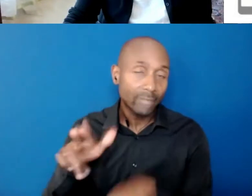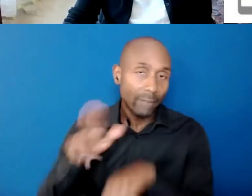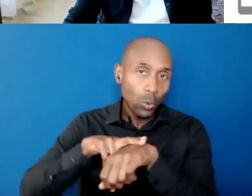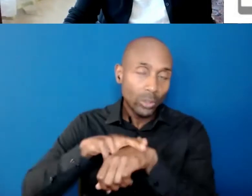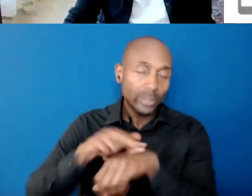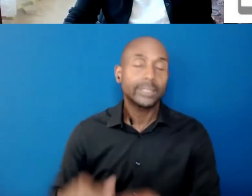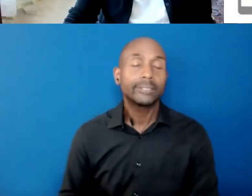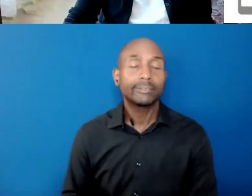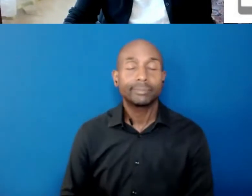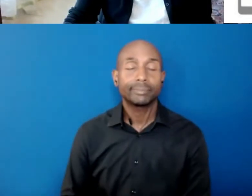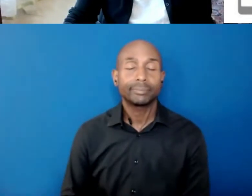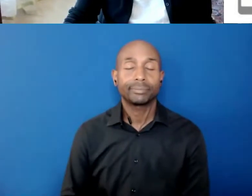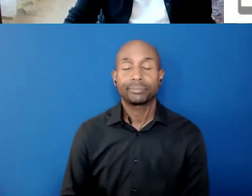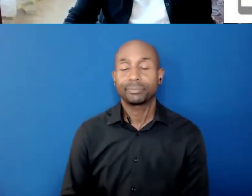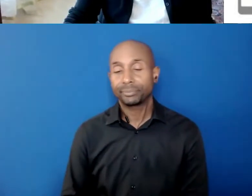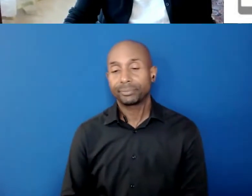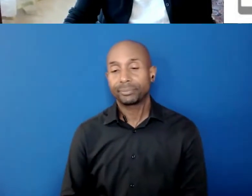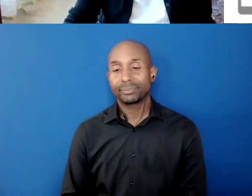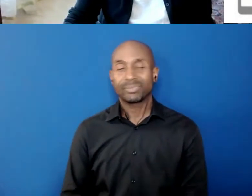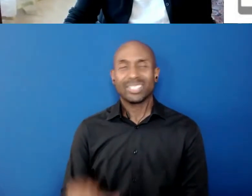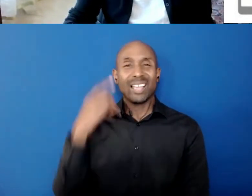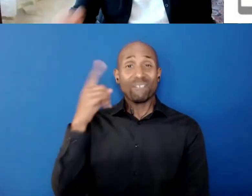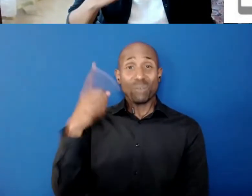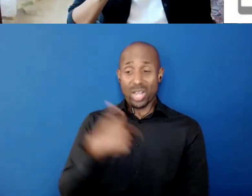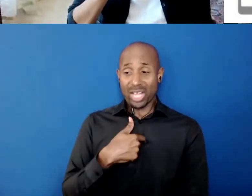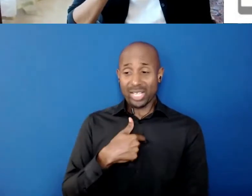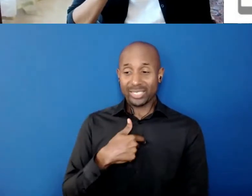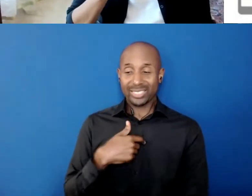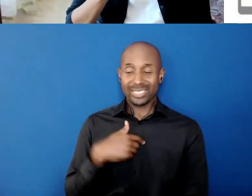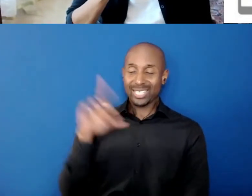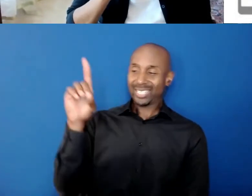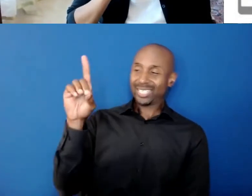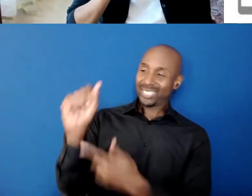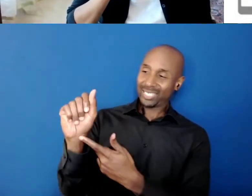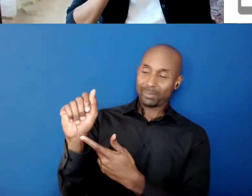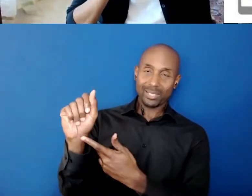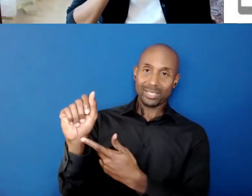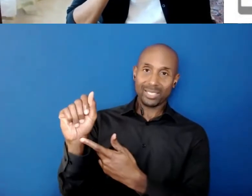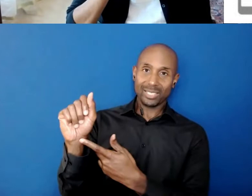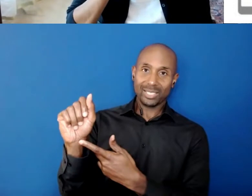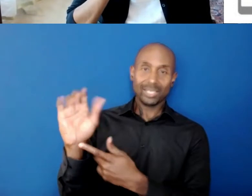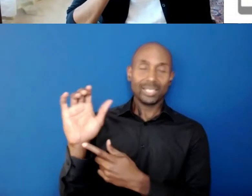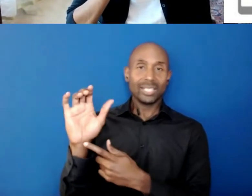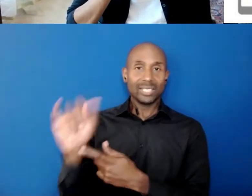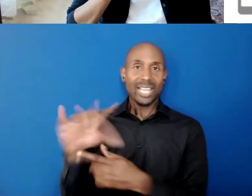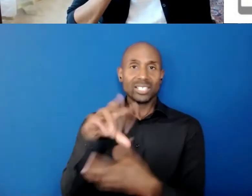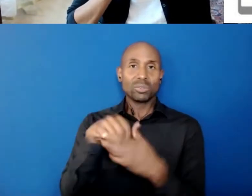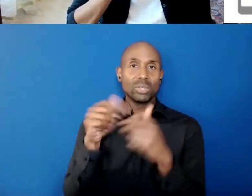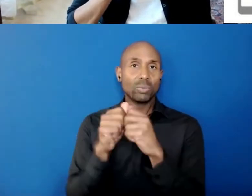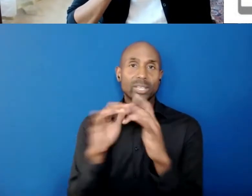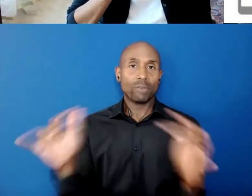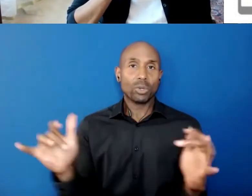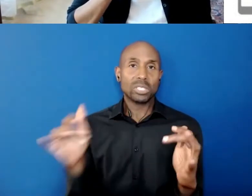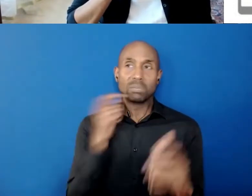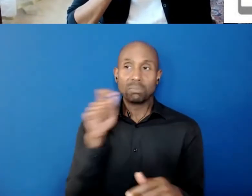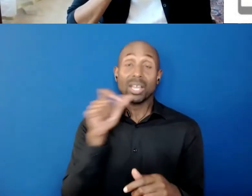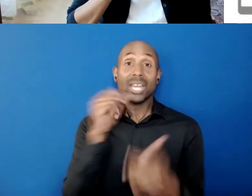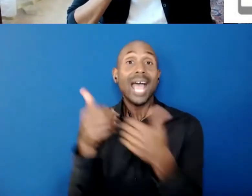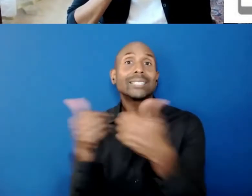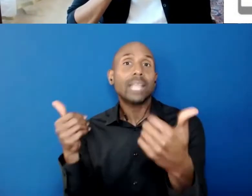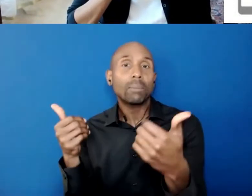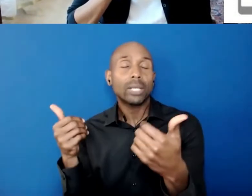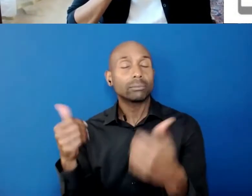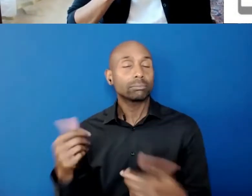to us, disability is an element of our diversity efforts. It's not something that is separate. It's a part of what we do.